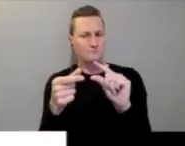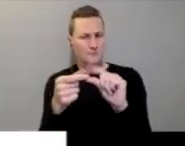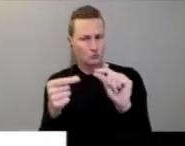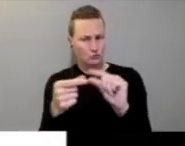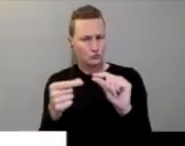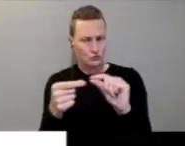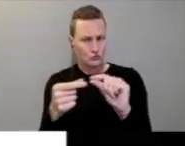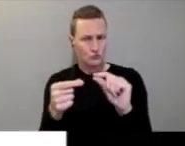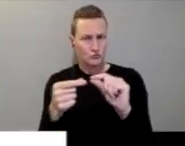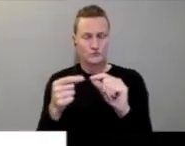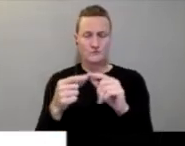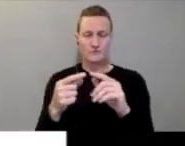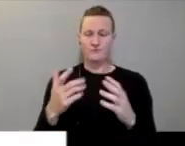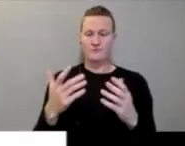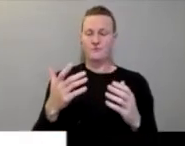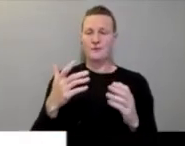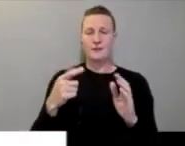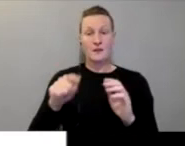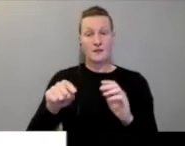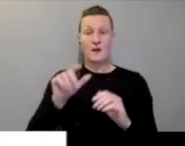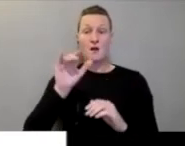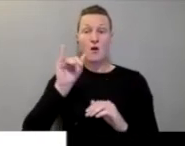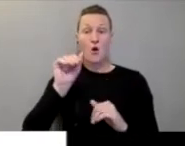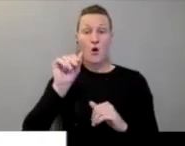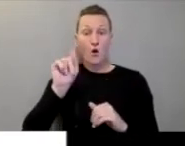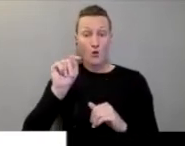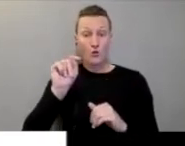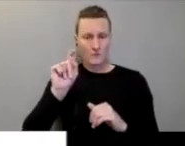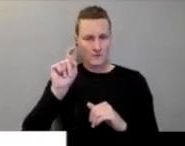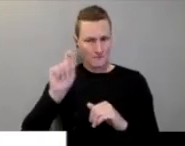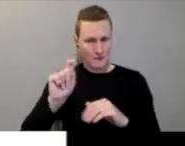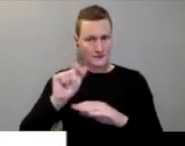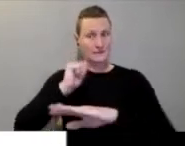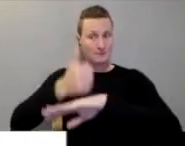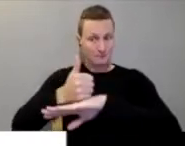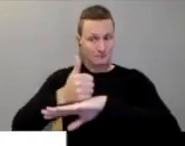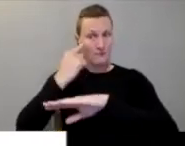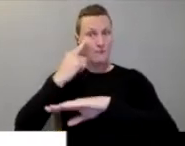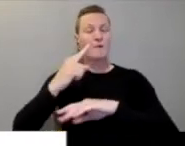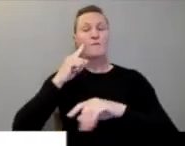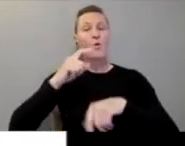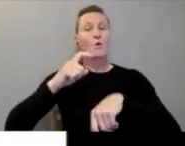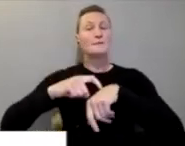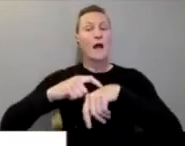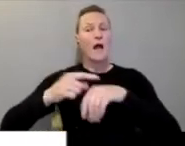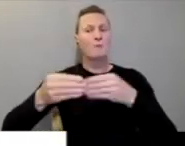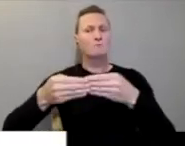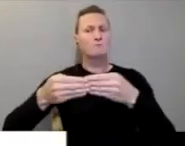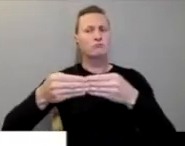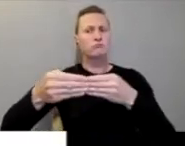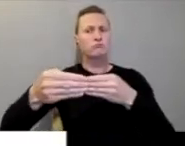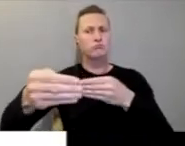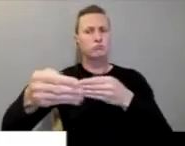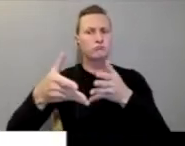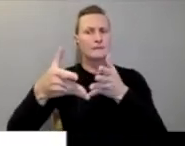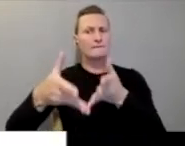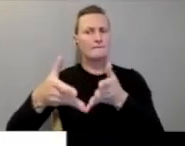span over a longer period of time, question mark. Are there any guidelines of how long the projects need to